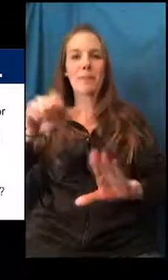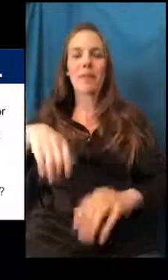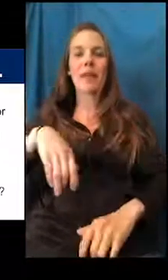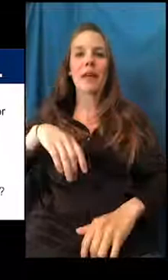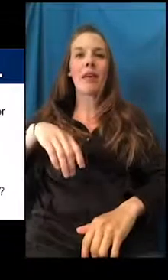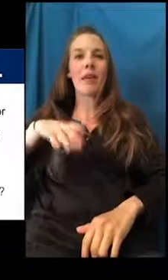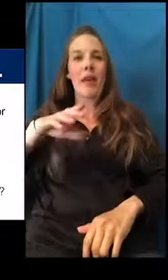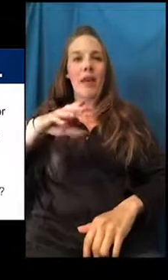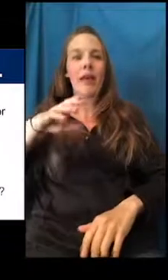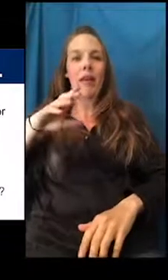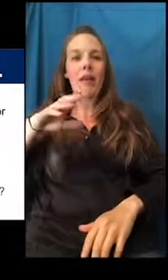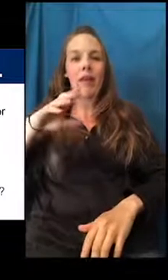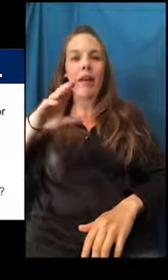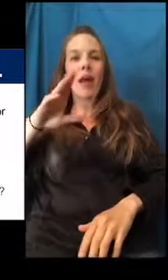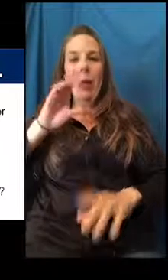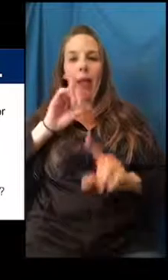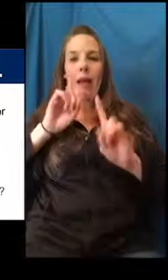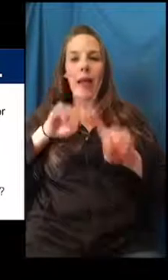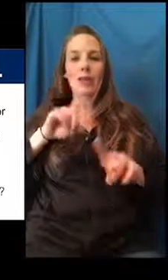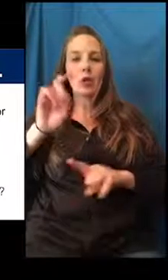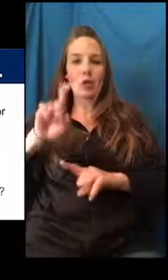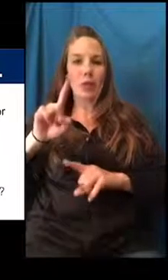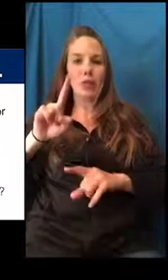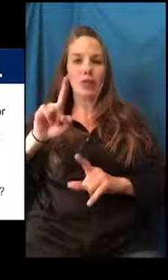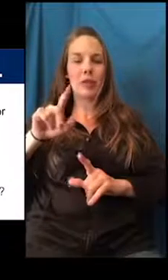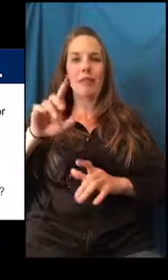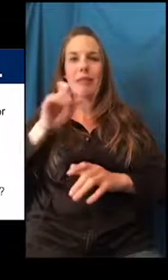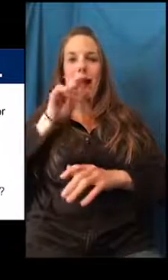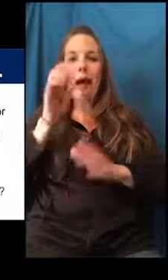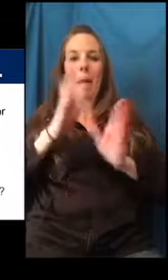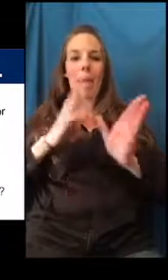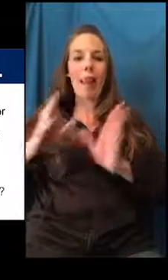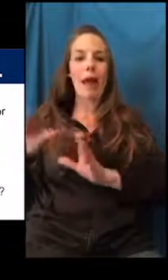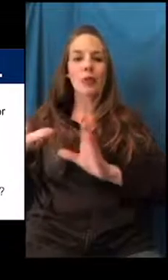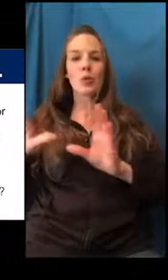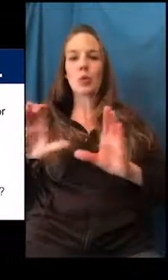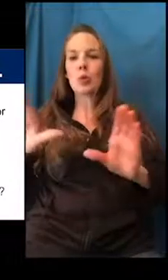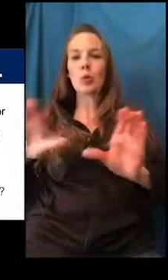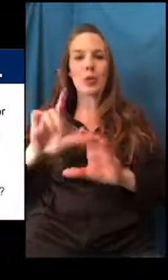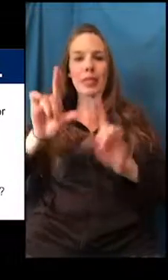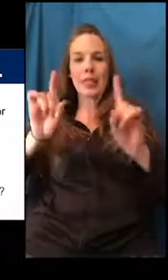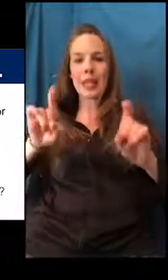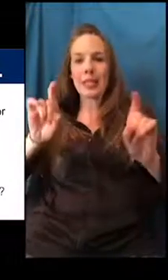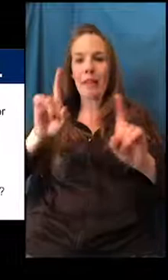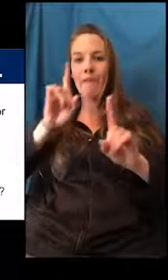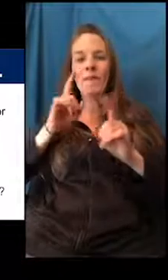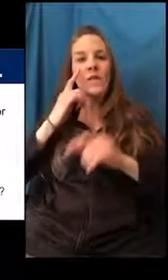question. There's not a plan to do testing for reopening